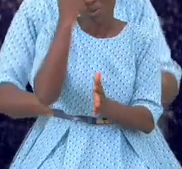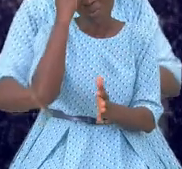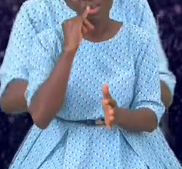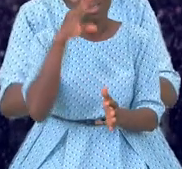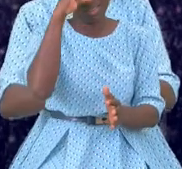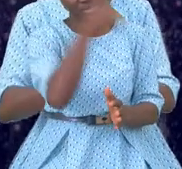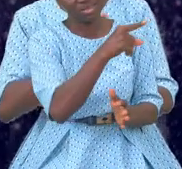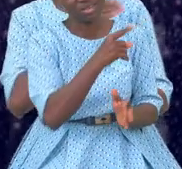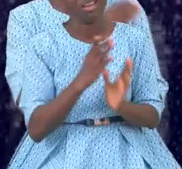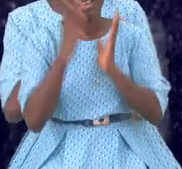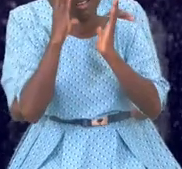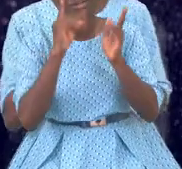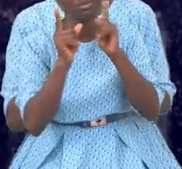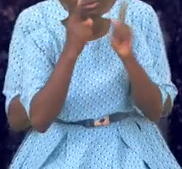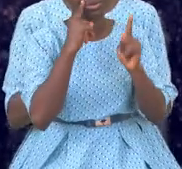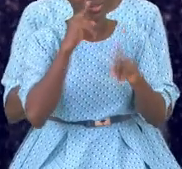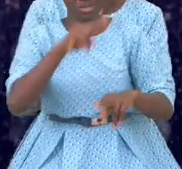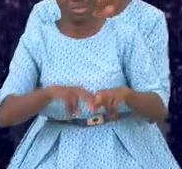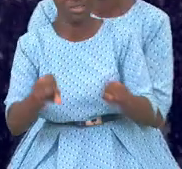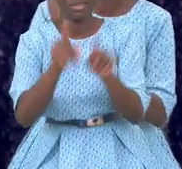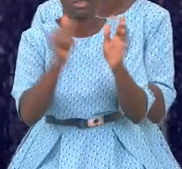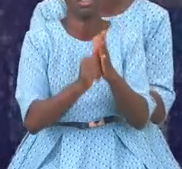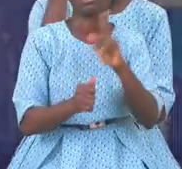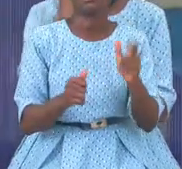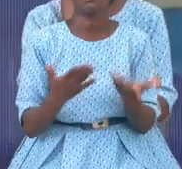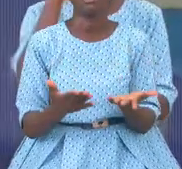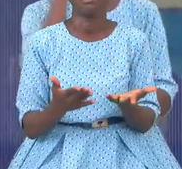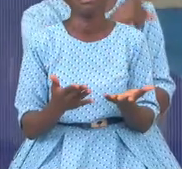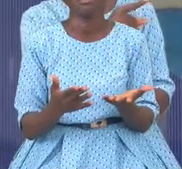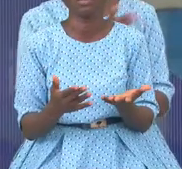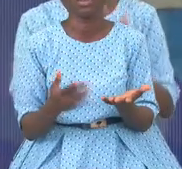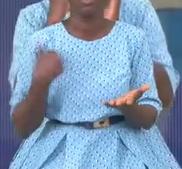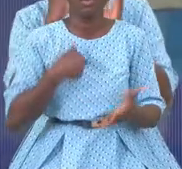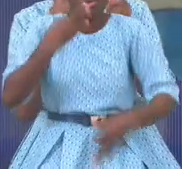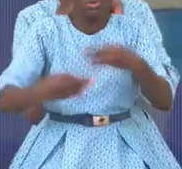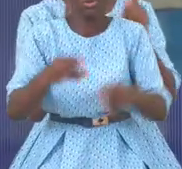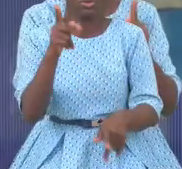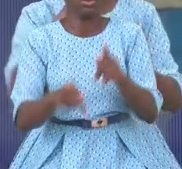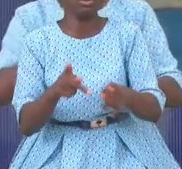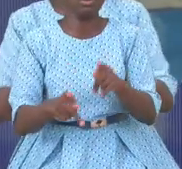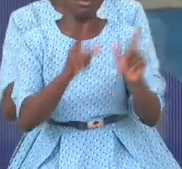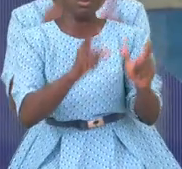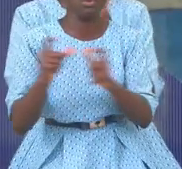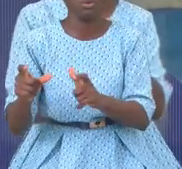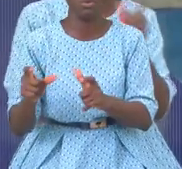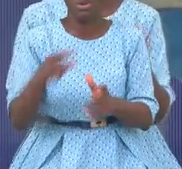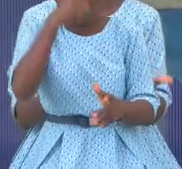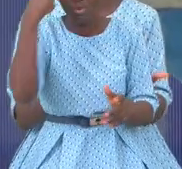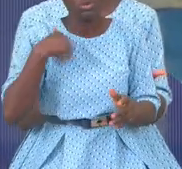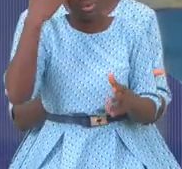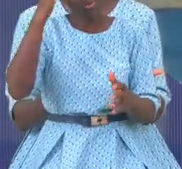not inside them. We don't know why they're doing what they're doing. If you knew what they're doing, you'll not